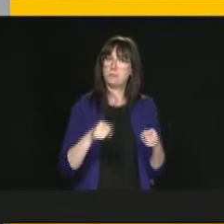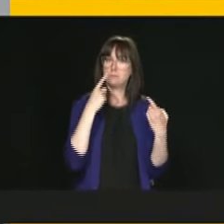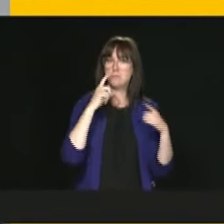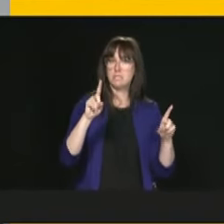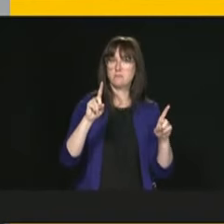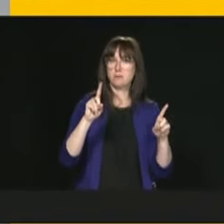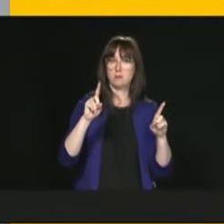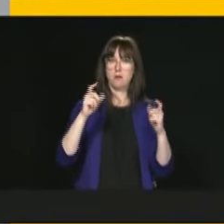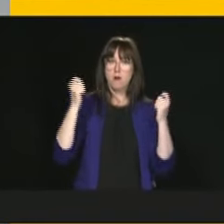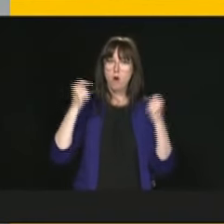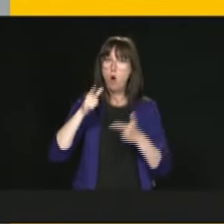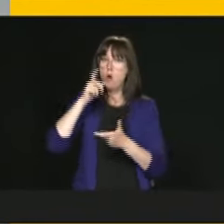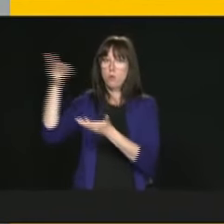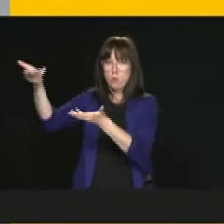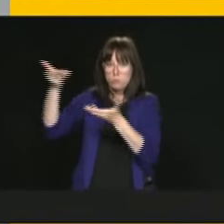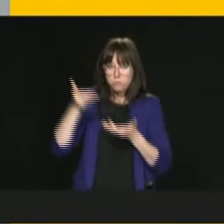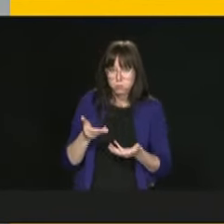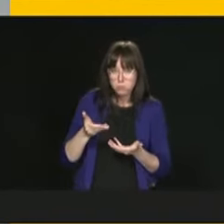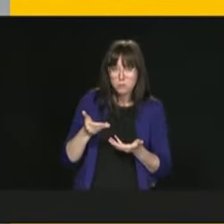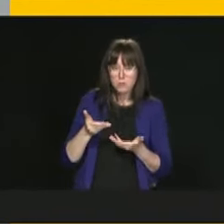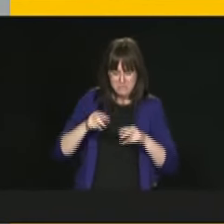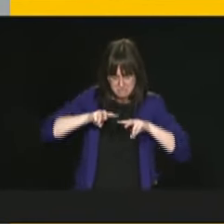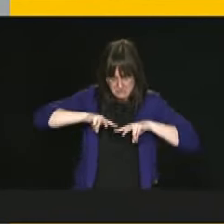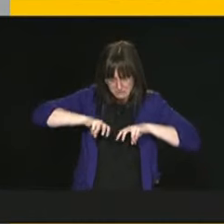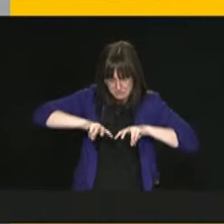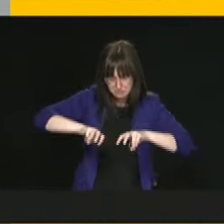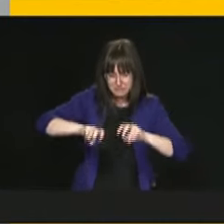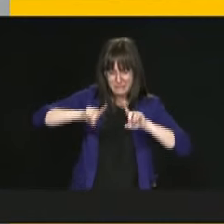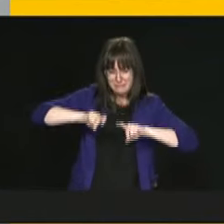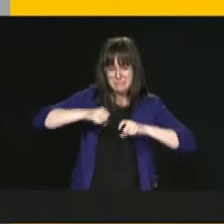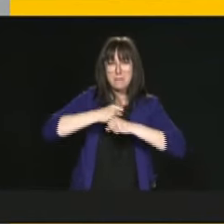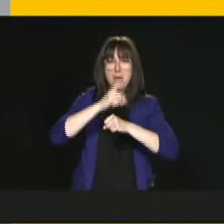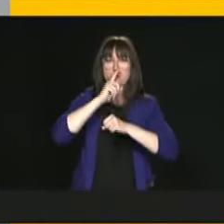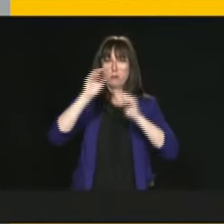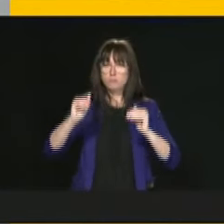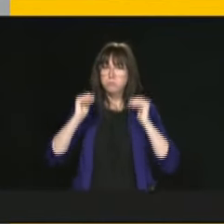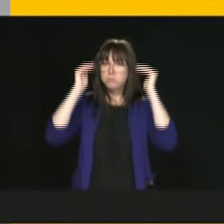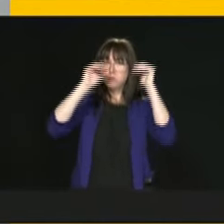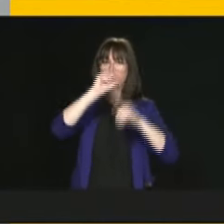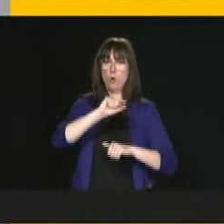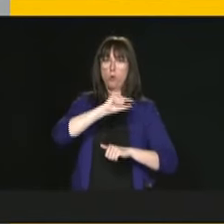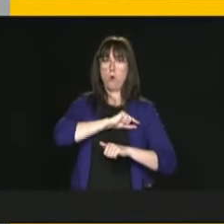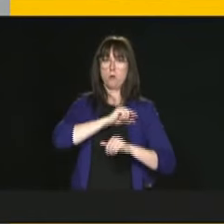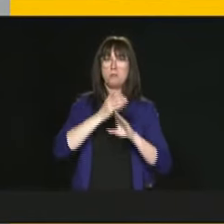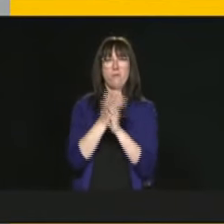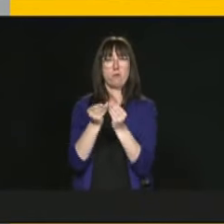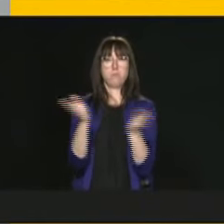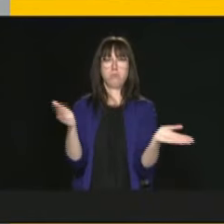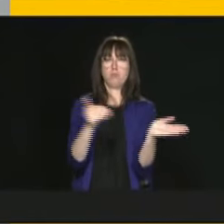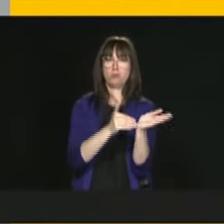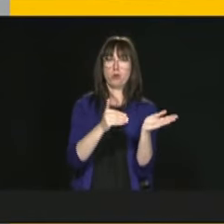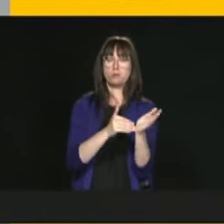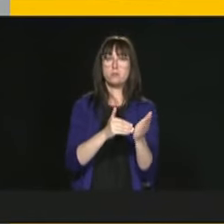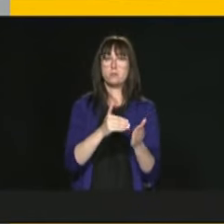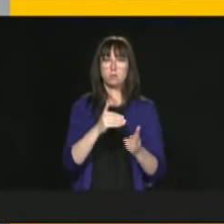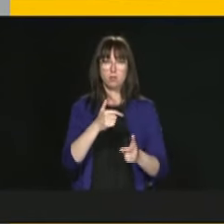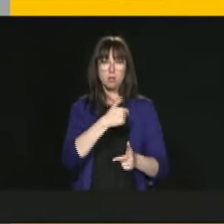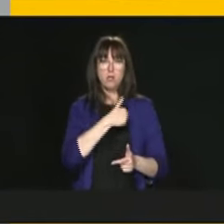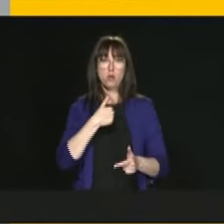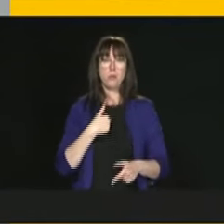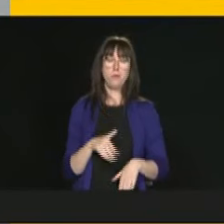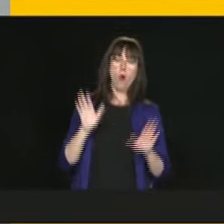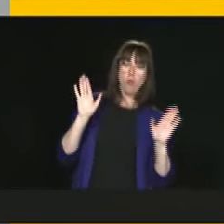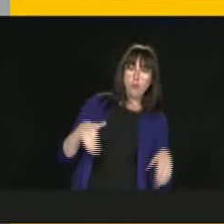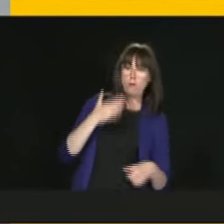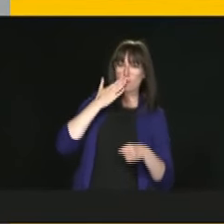testing all those masks, all those items before they reach our healthcare workers because we will not compromise on the safety